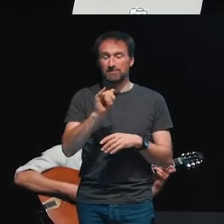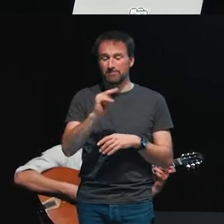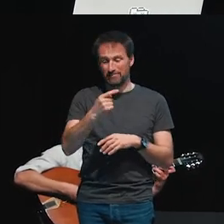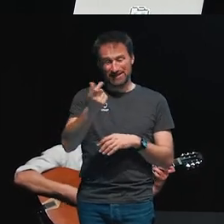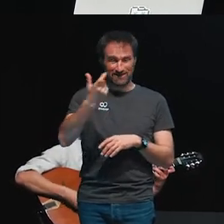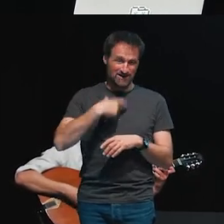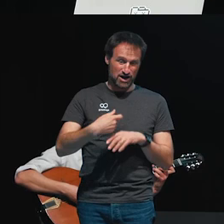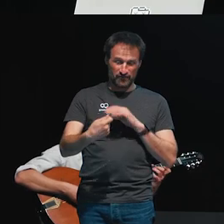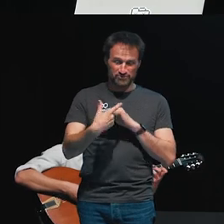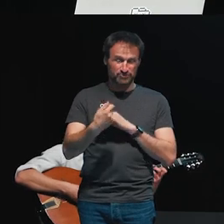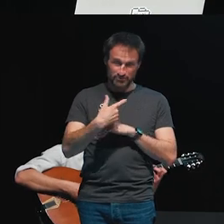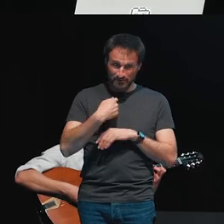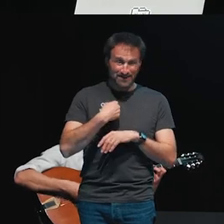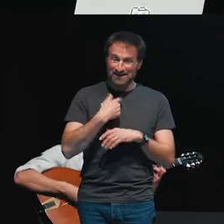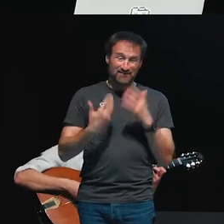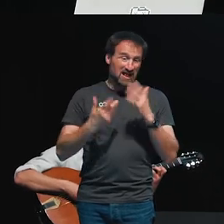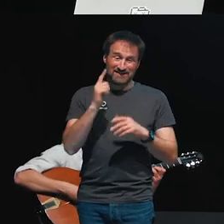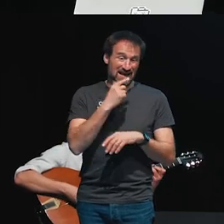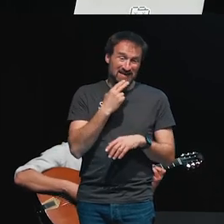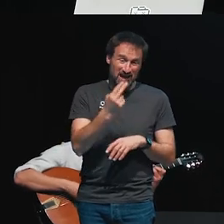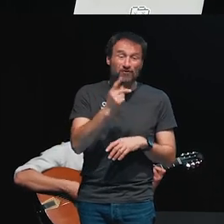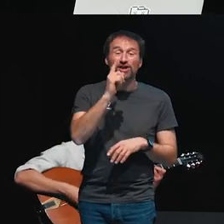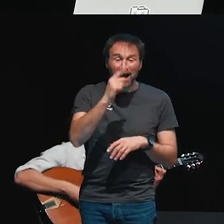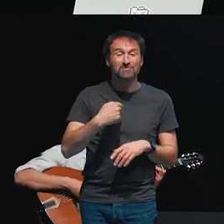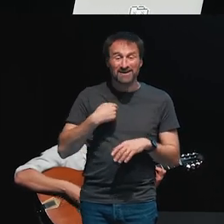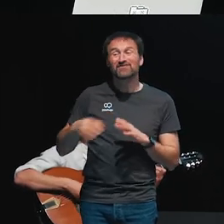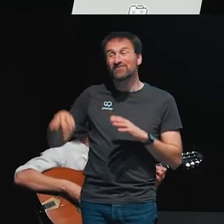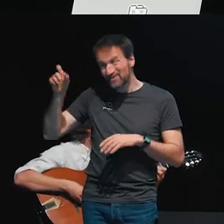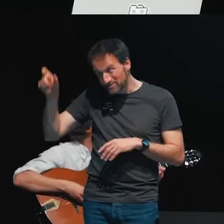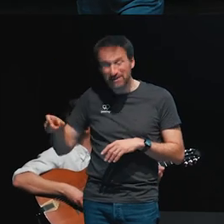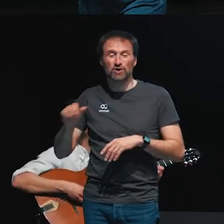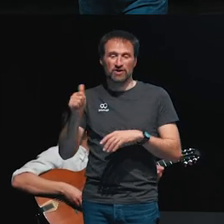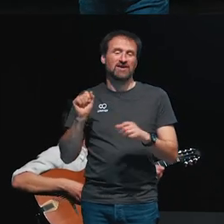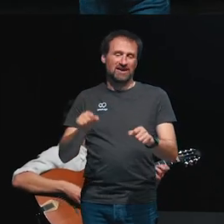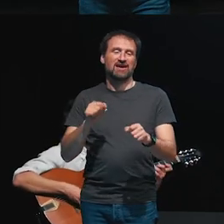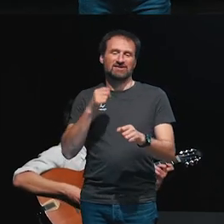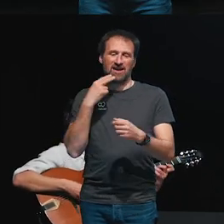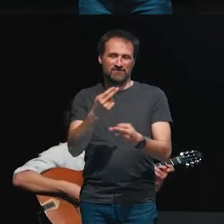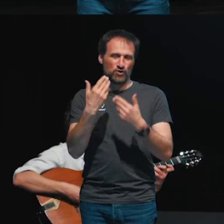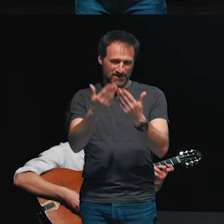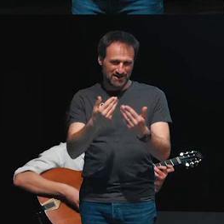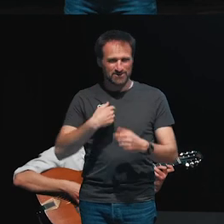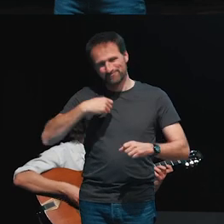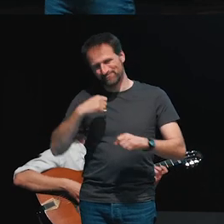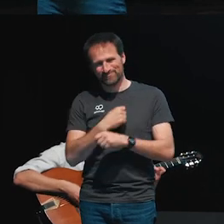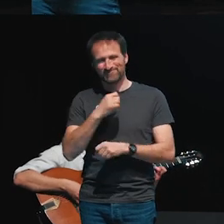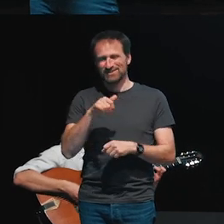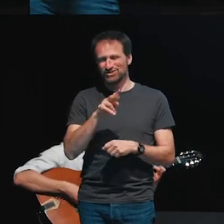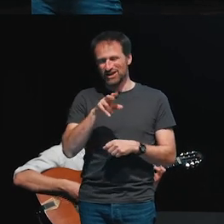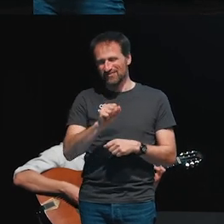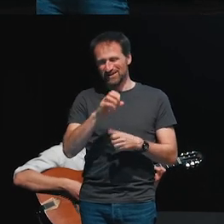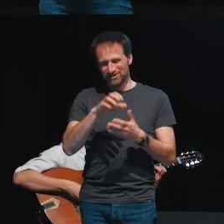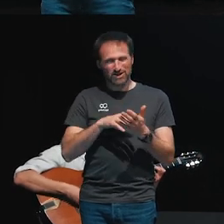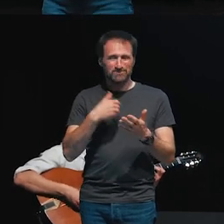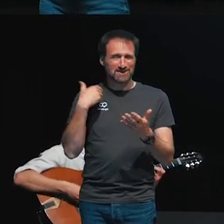answer, but I will find somebody who have answer. And I'm sorry, at the JavaScript conference, I didn't get to how to like specify new